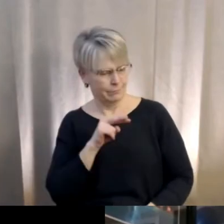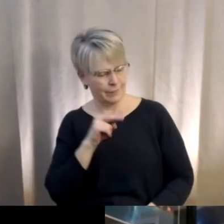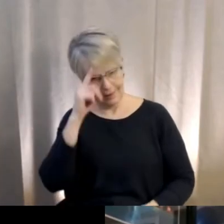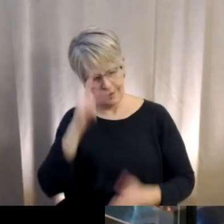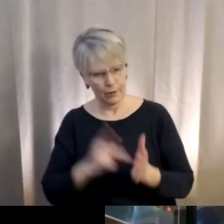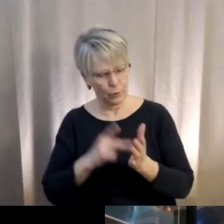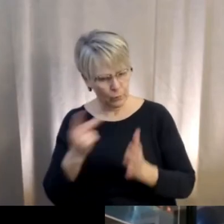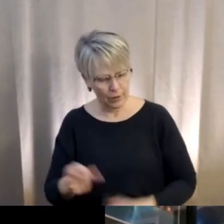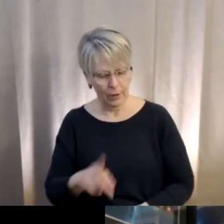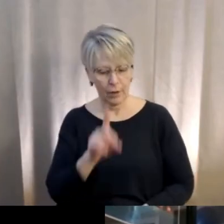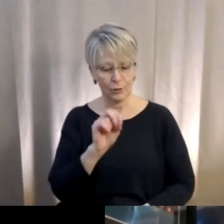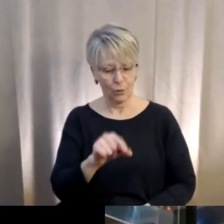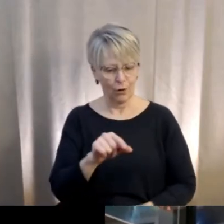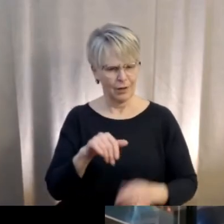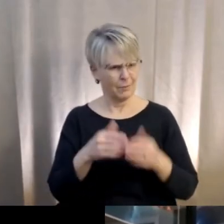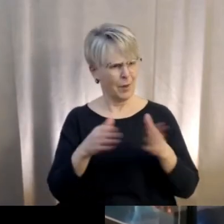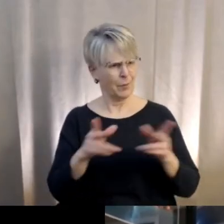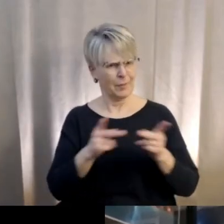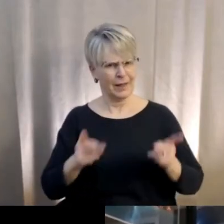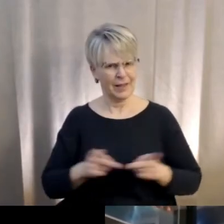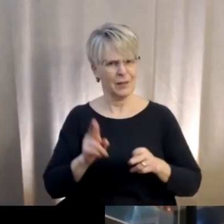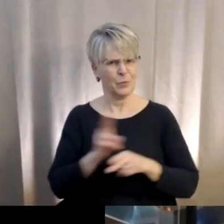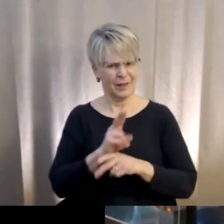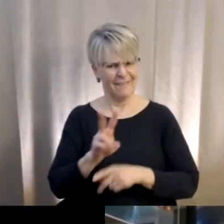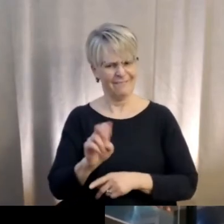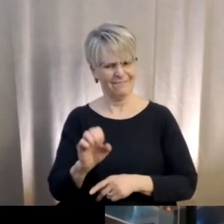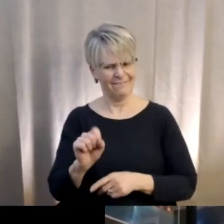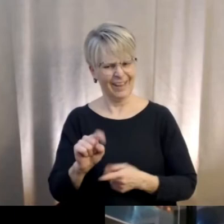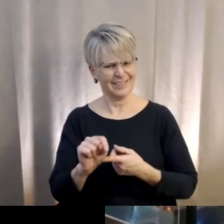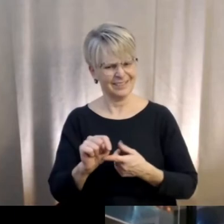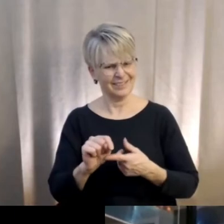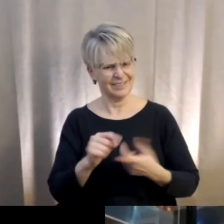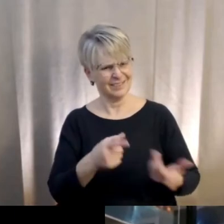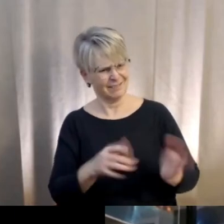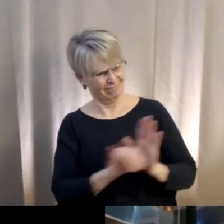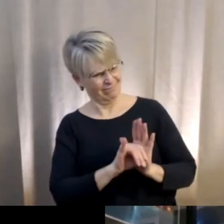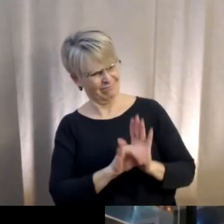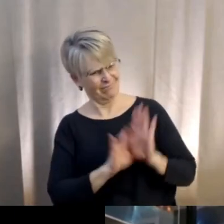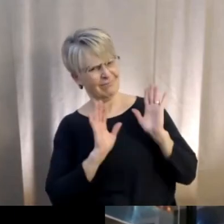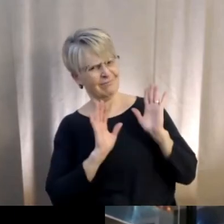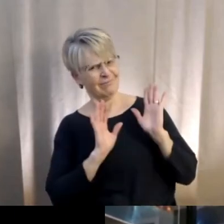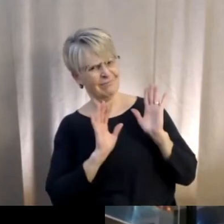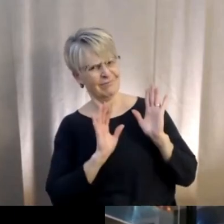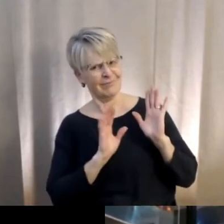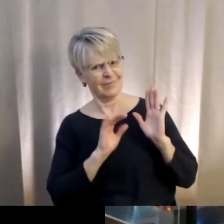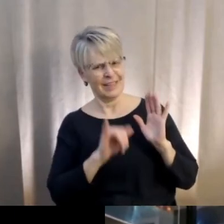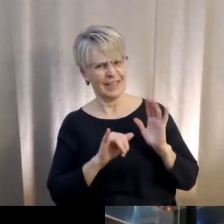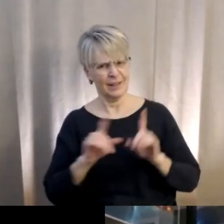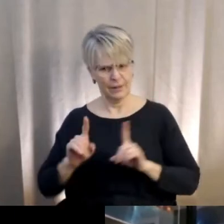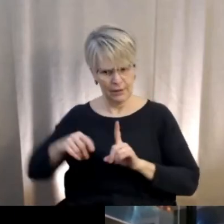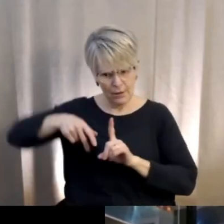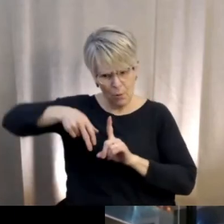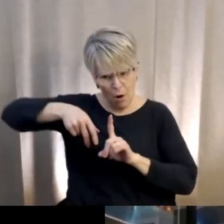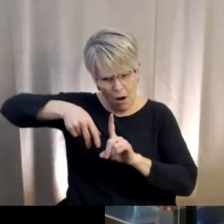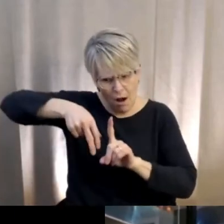the dog is in public, he is wearing some kind of vest, and that person is, you know, he's walking to heel and doing all of those